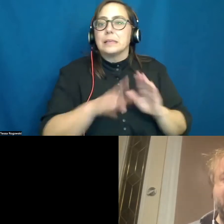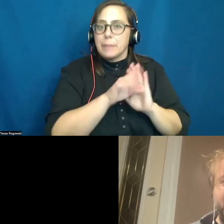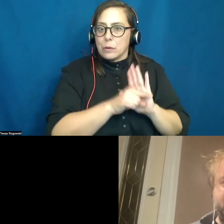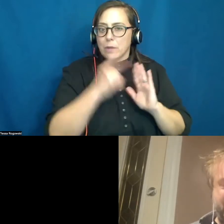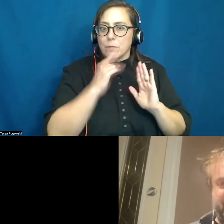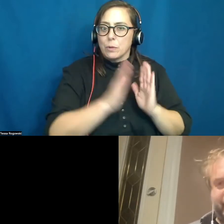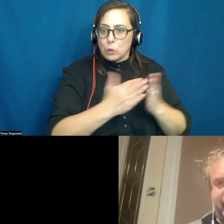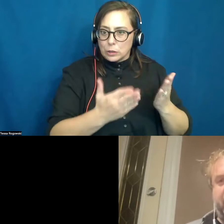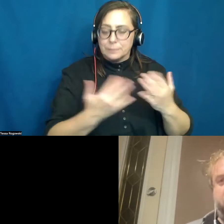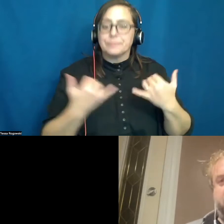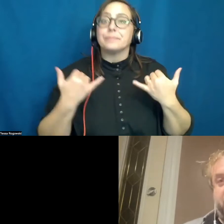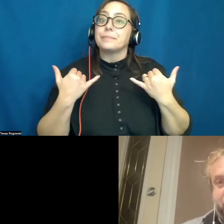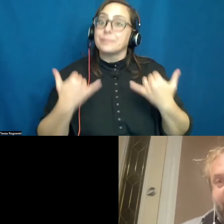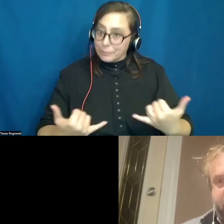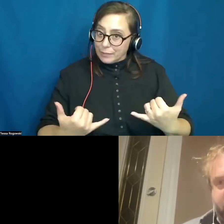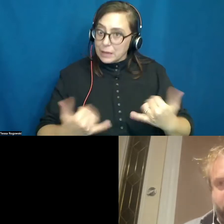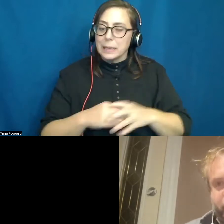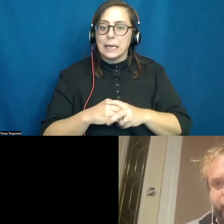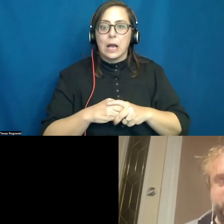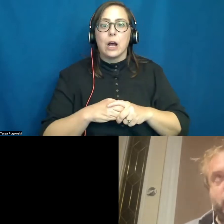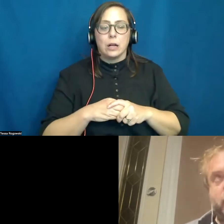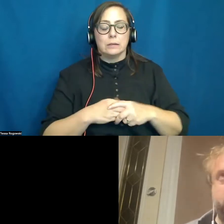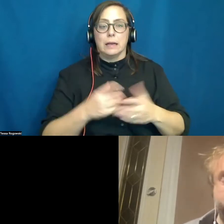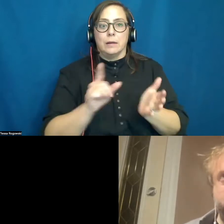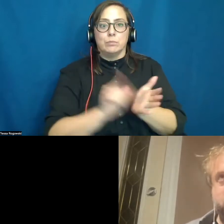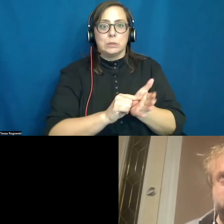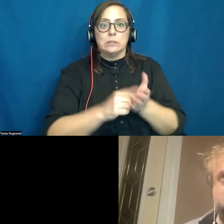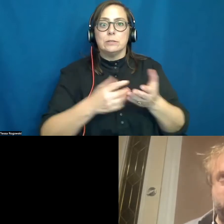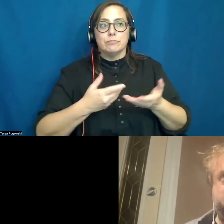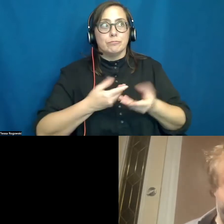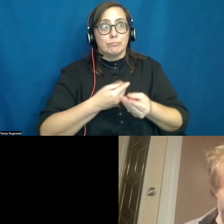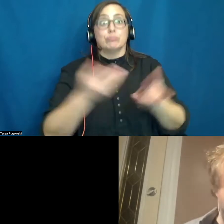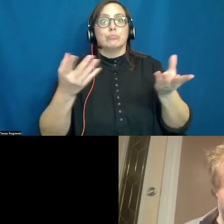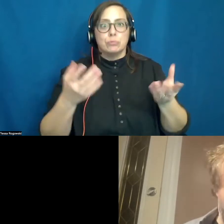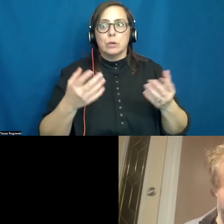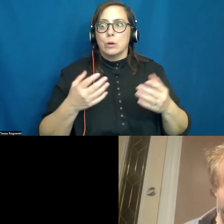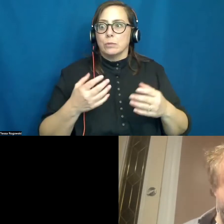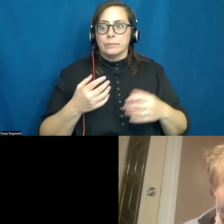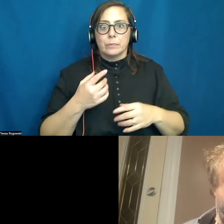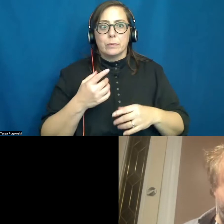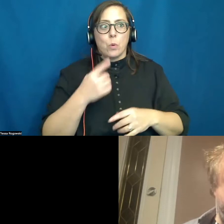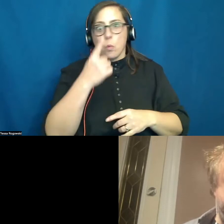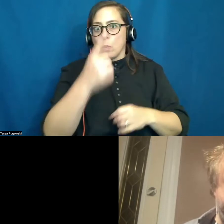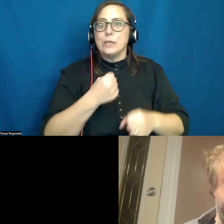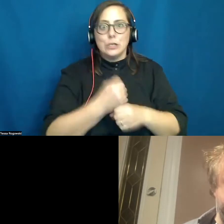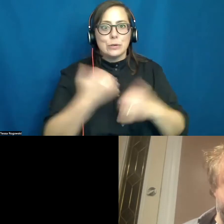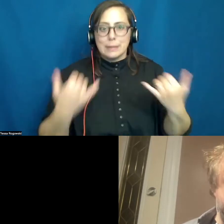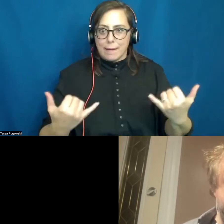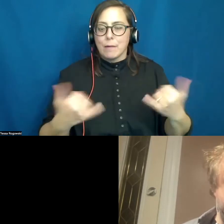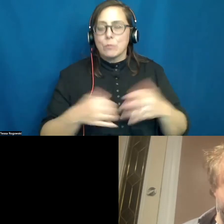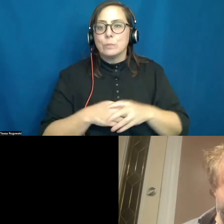Now that it's like it's been out in the world for over a year,